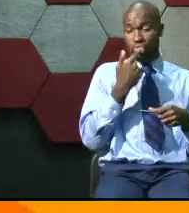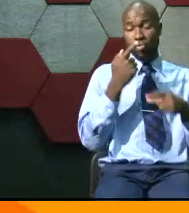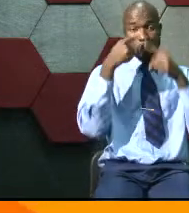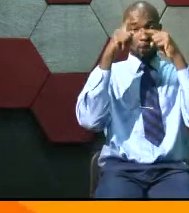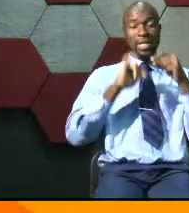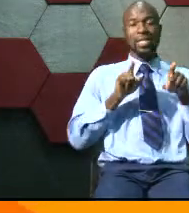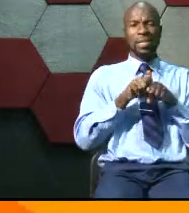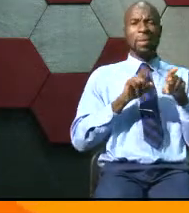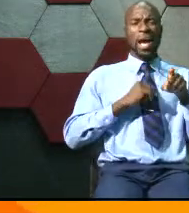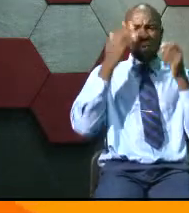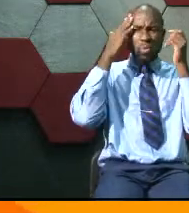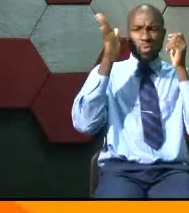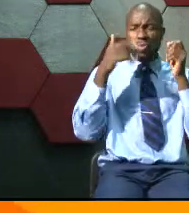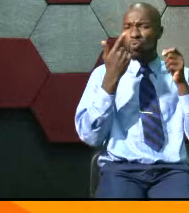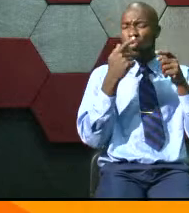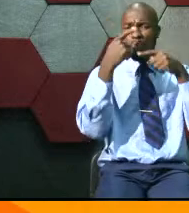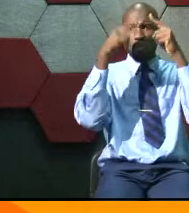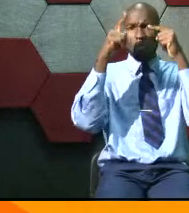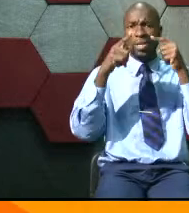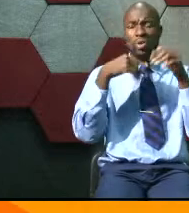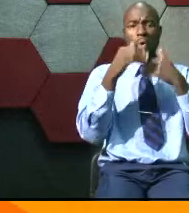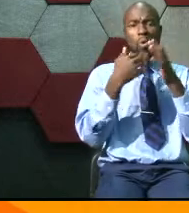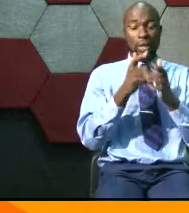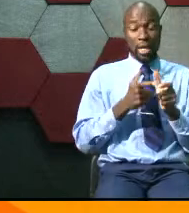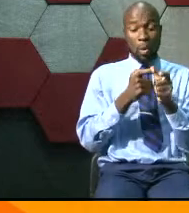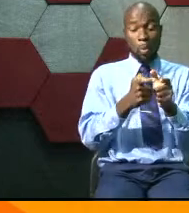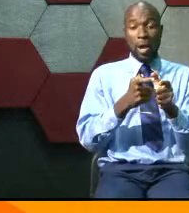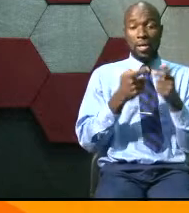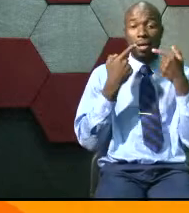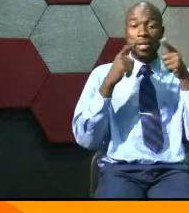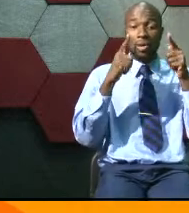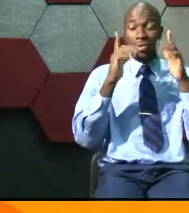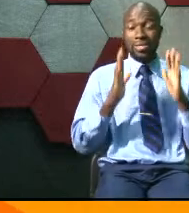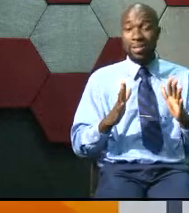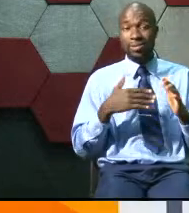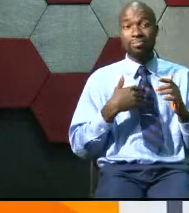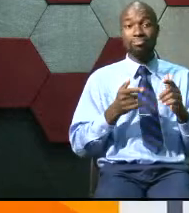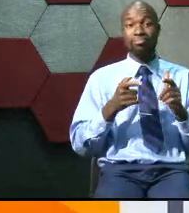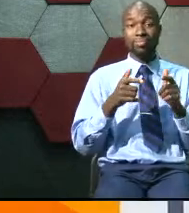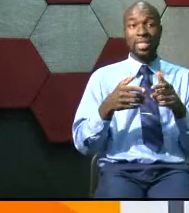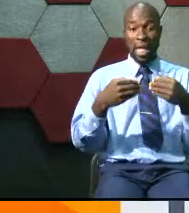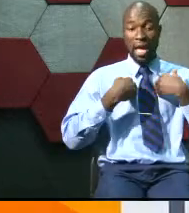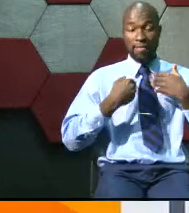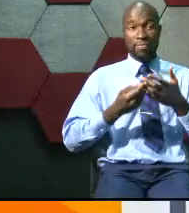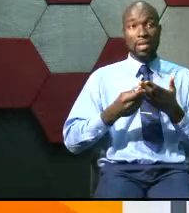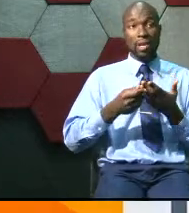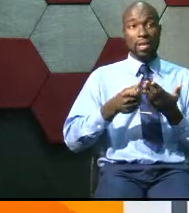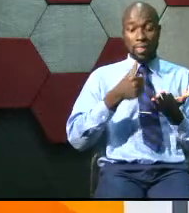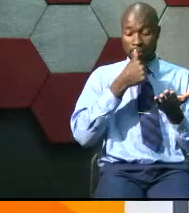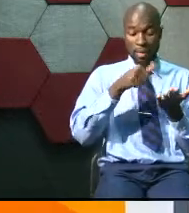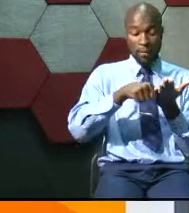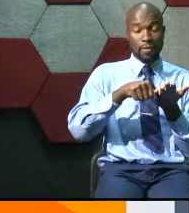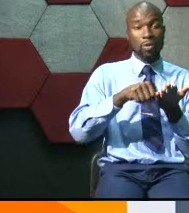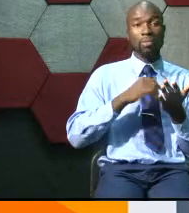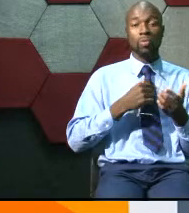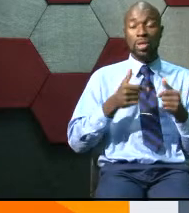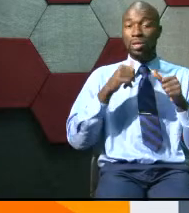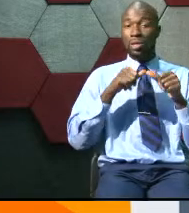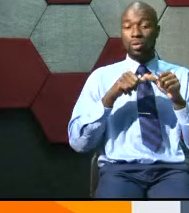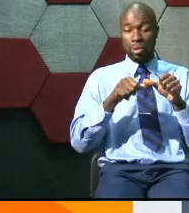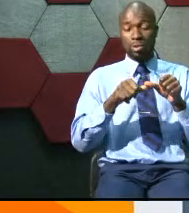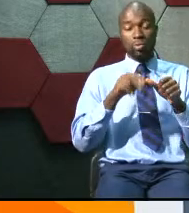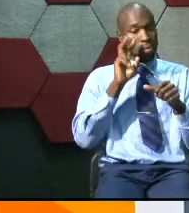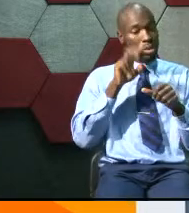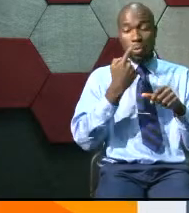I don't know. In fact, all the award announcers have just received their envelope. So we're just going to be going straight to them for them to let us know who's actually won.